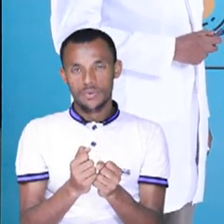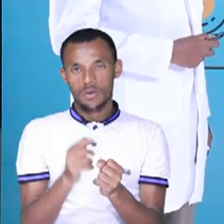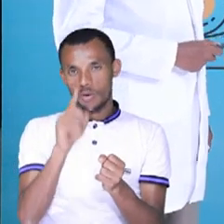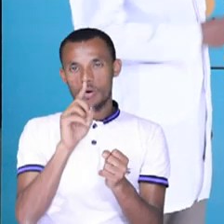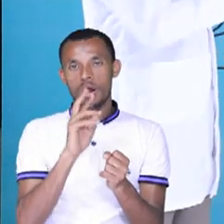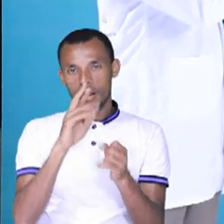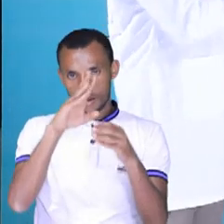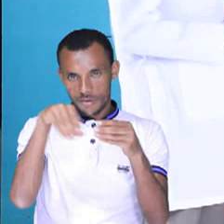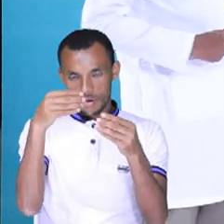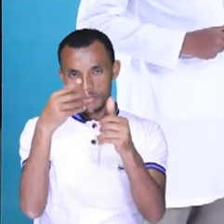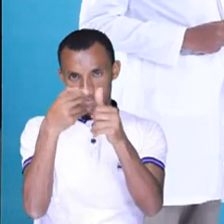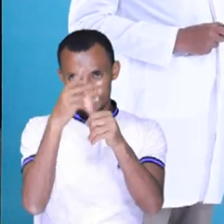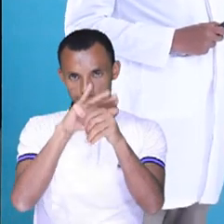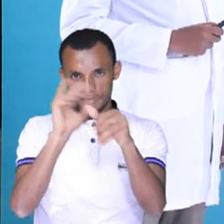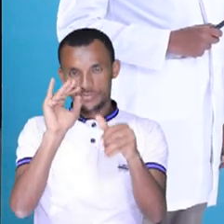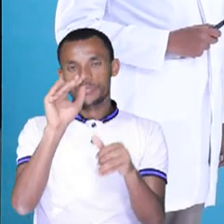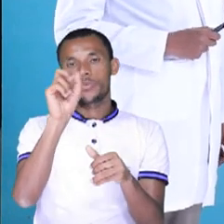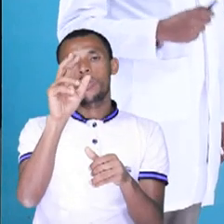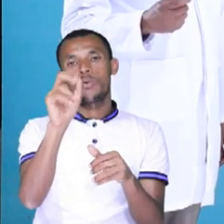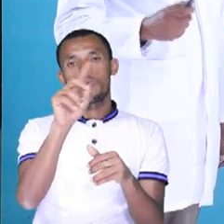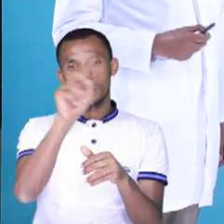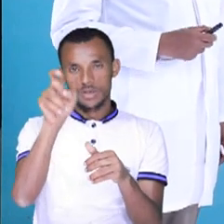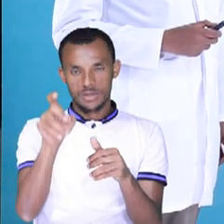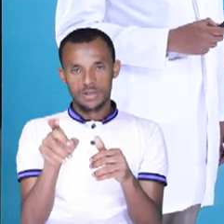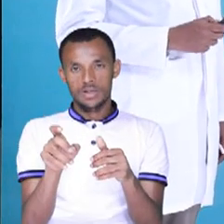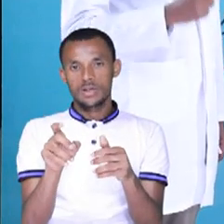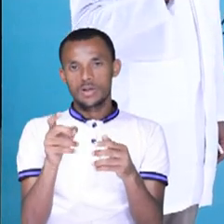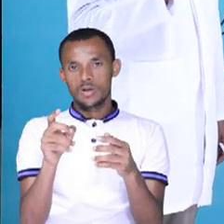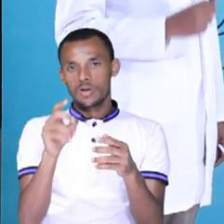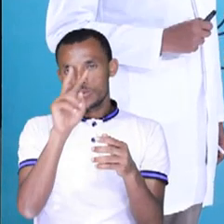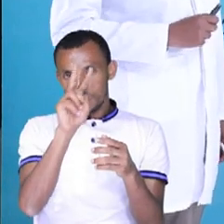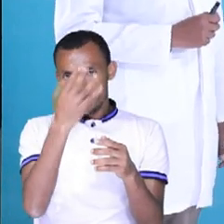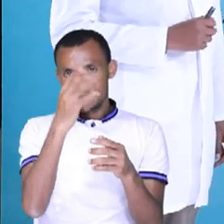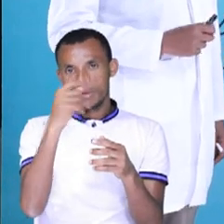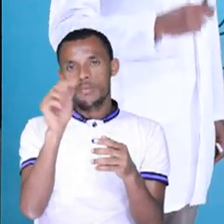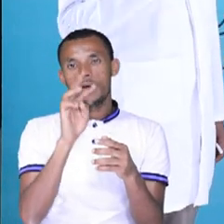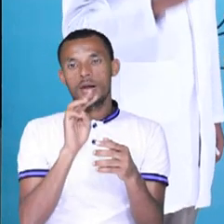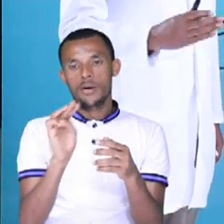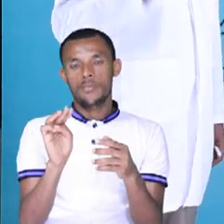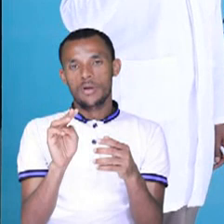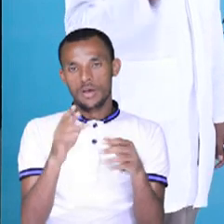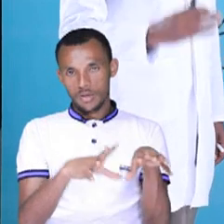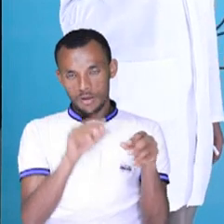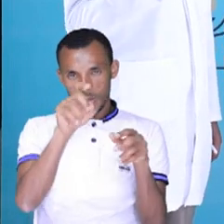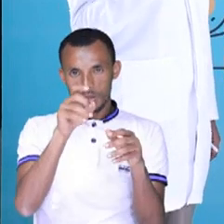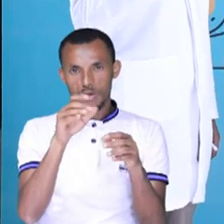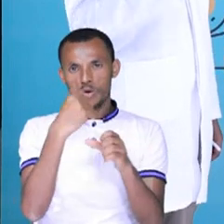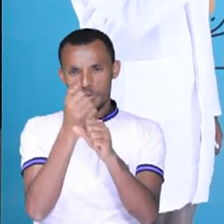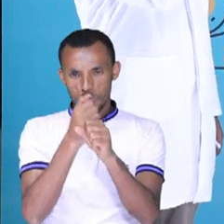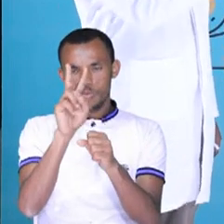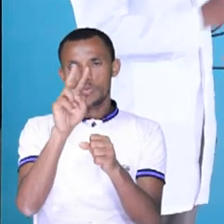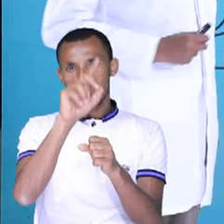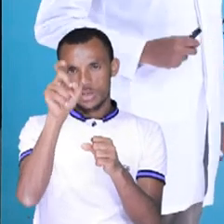you are given first 12 questions, of which 2 of them are compulsory. So a student must do 2 of